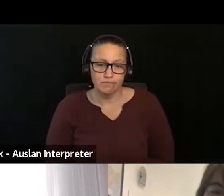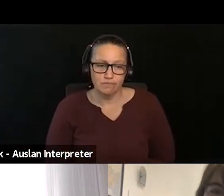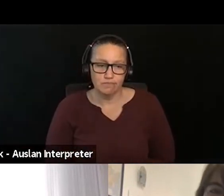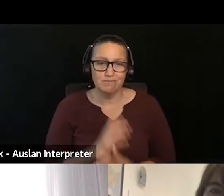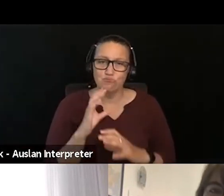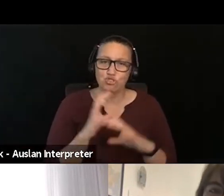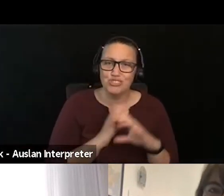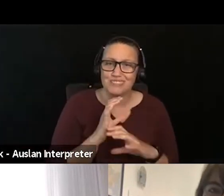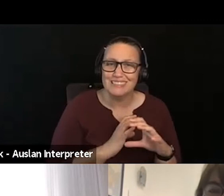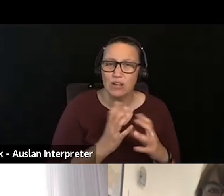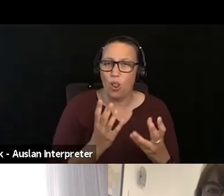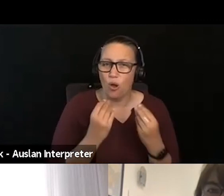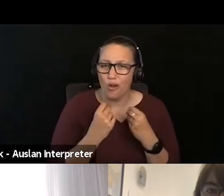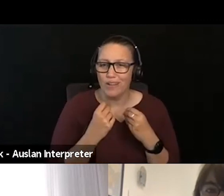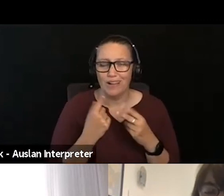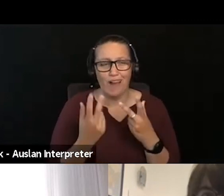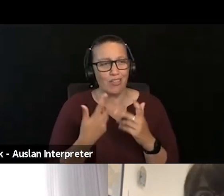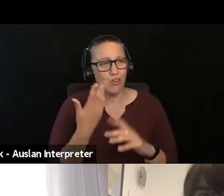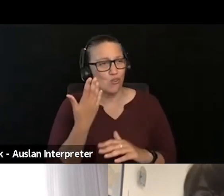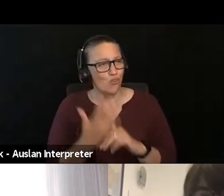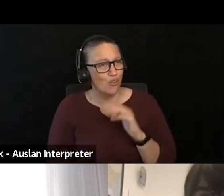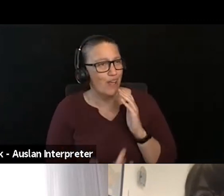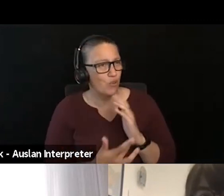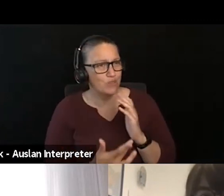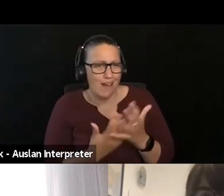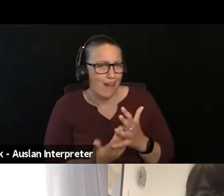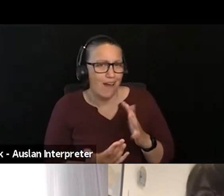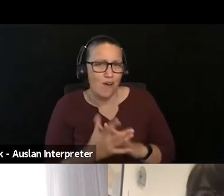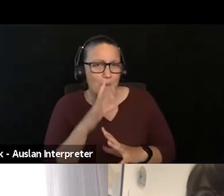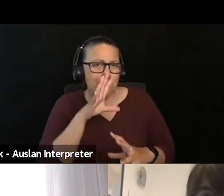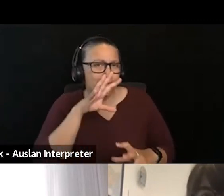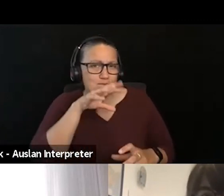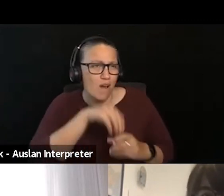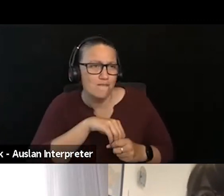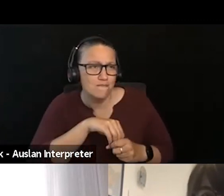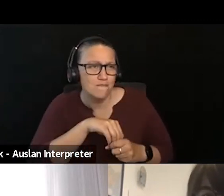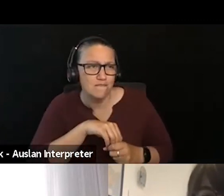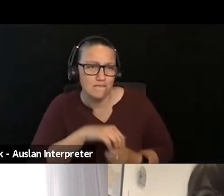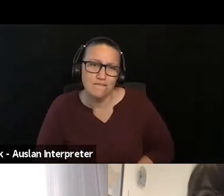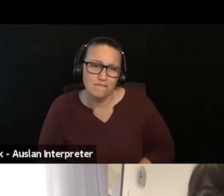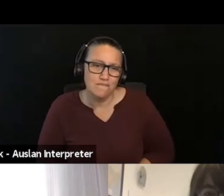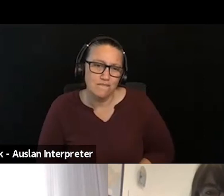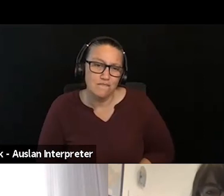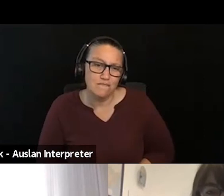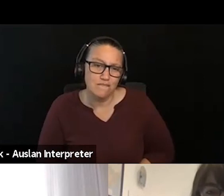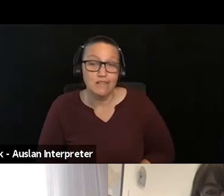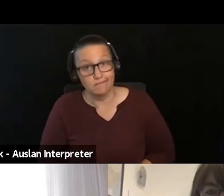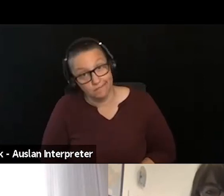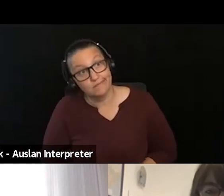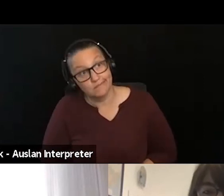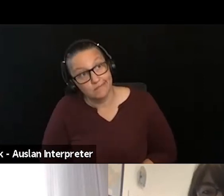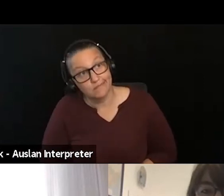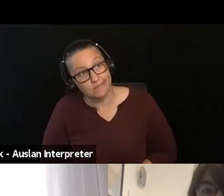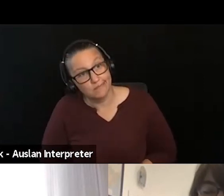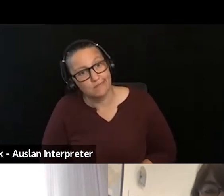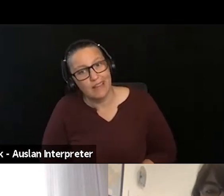other new technologies coming into the next phase of this work? Yeah, I mean, we've got,